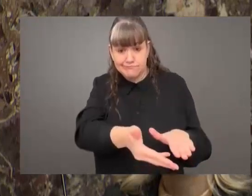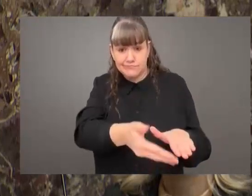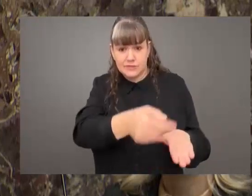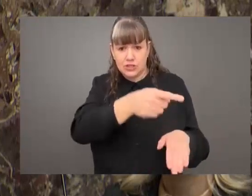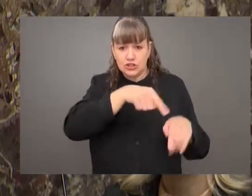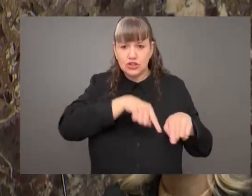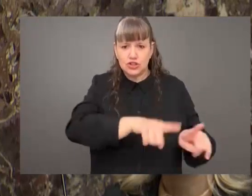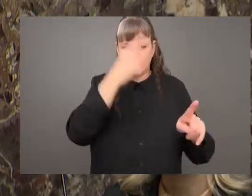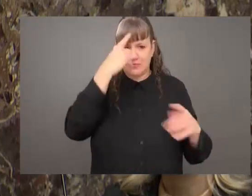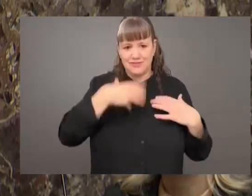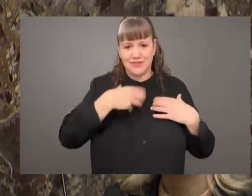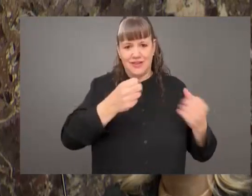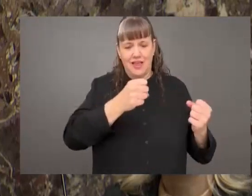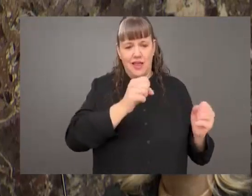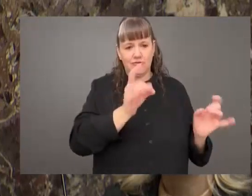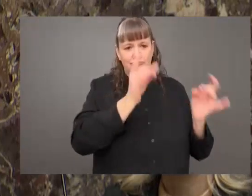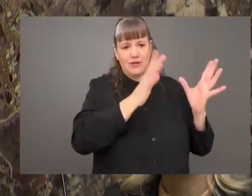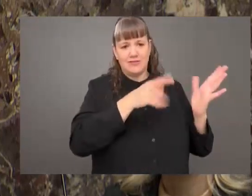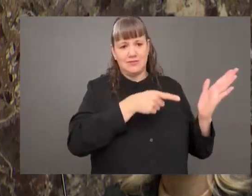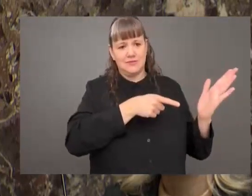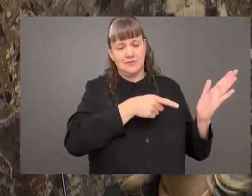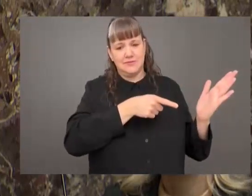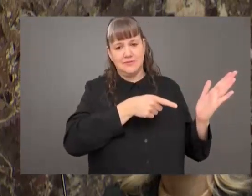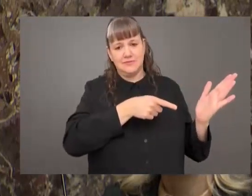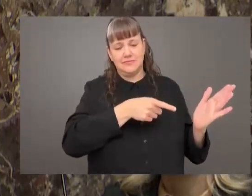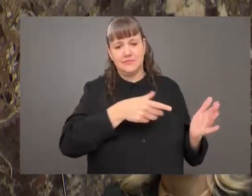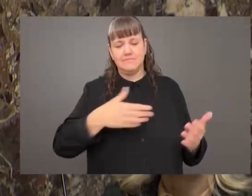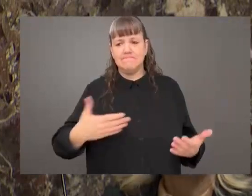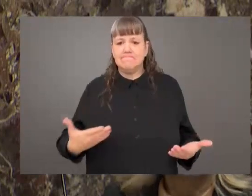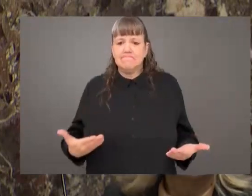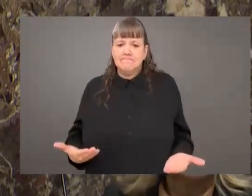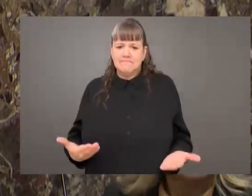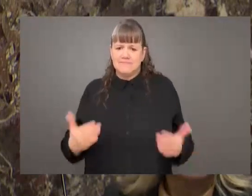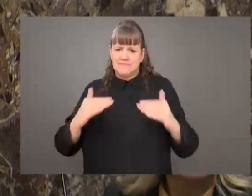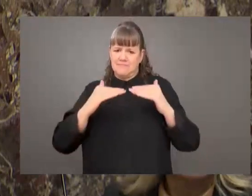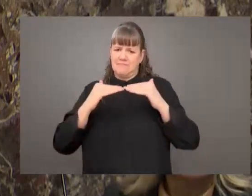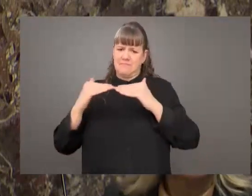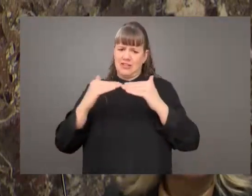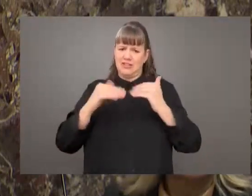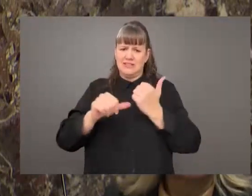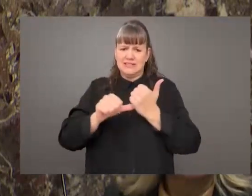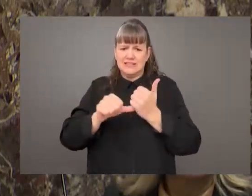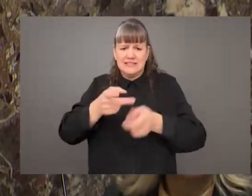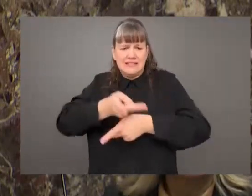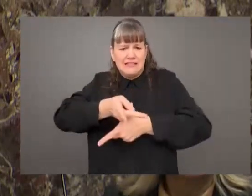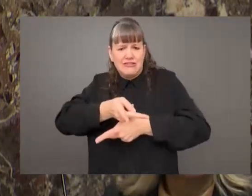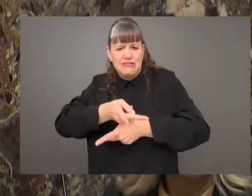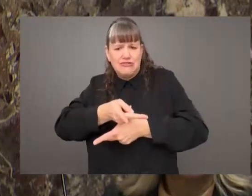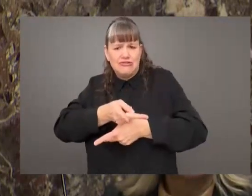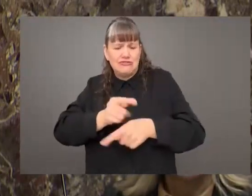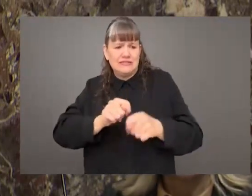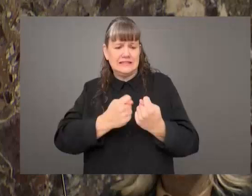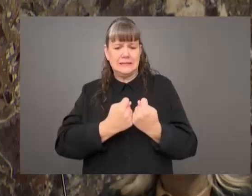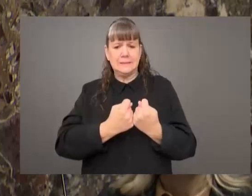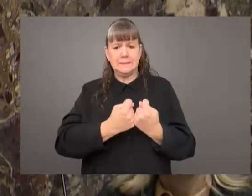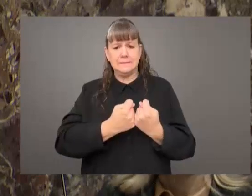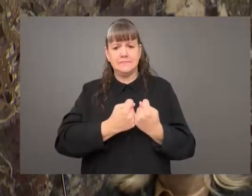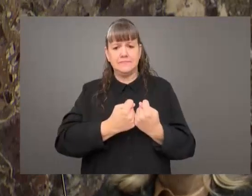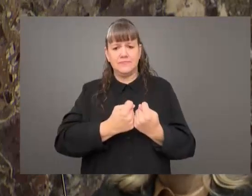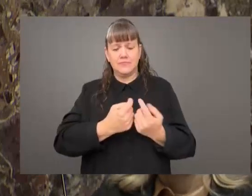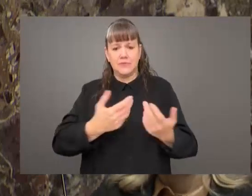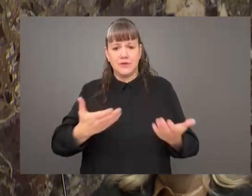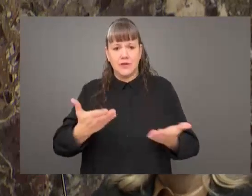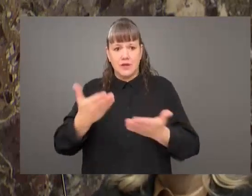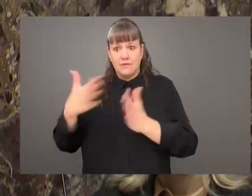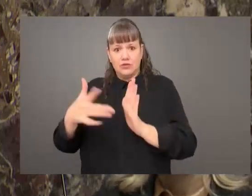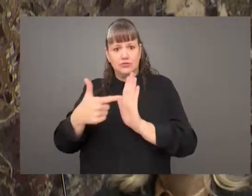are operational, showing that there is a path forward for non-police emergency response. Through you, Honourable Speaker,